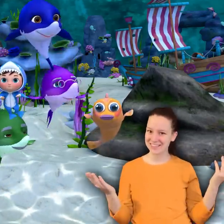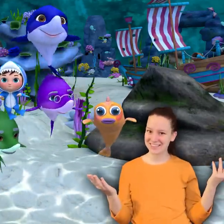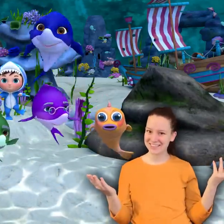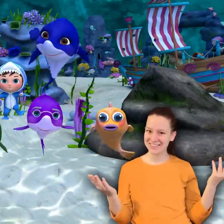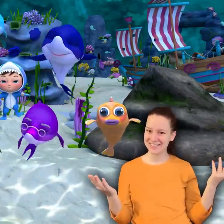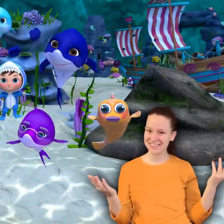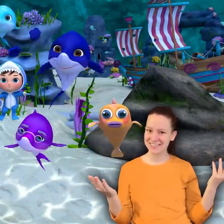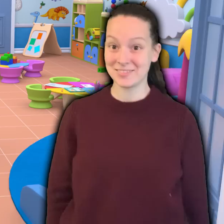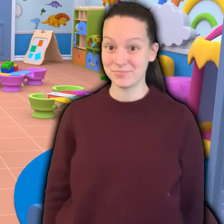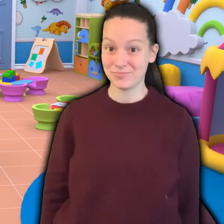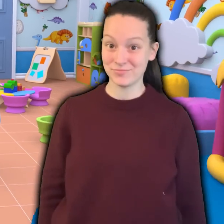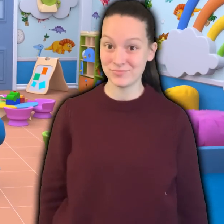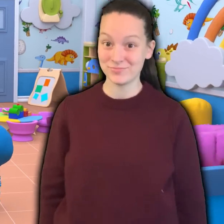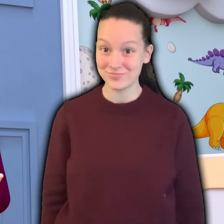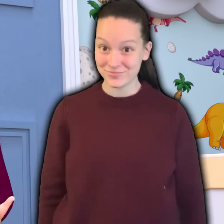foreign